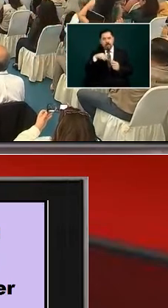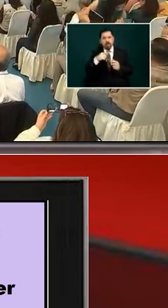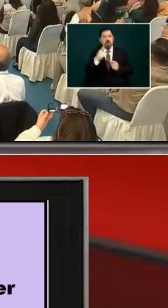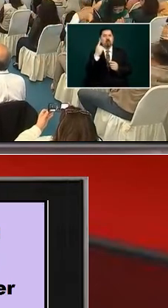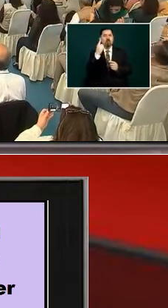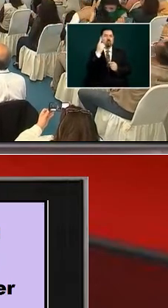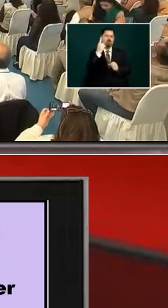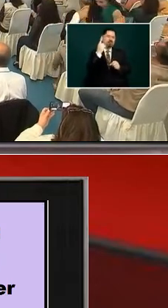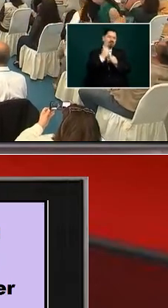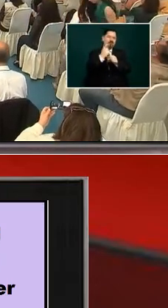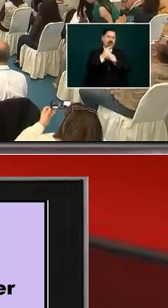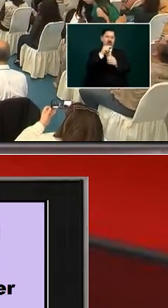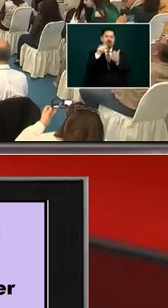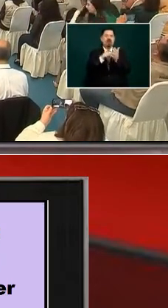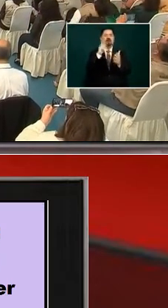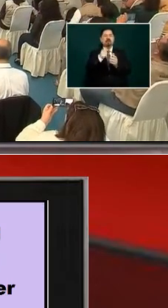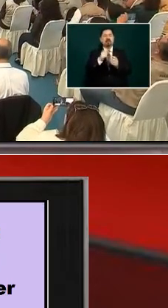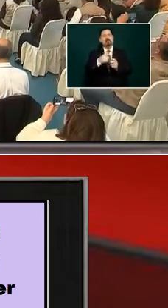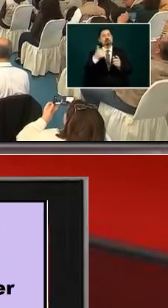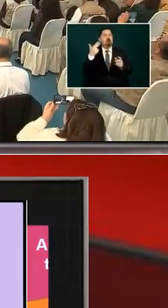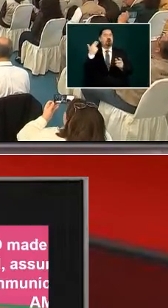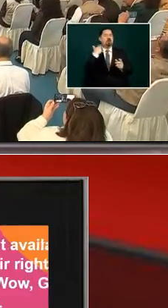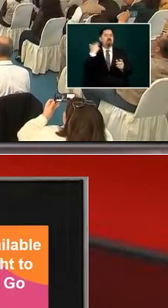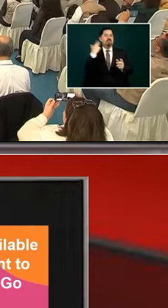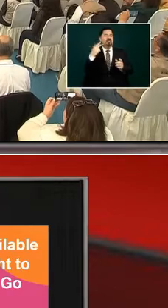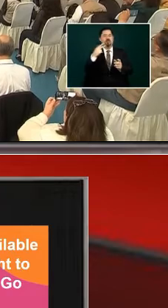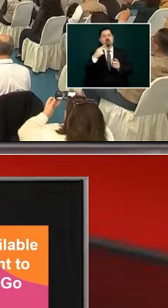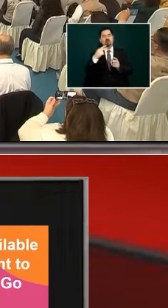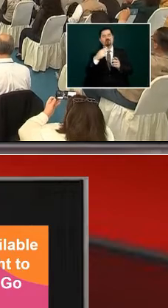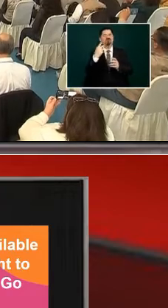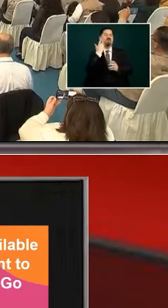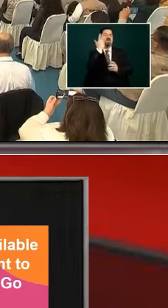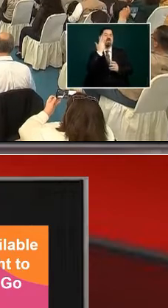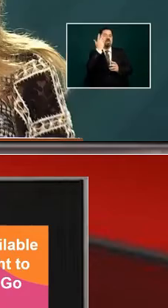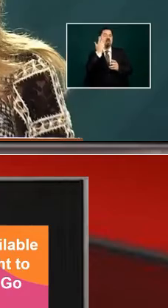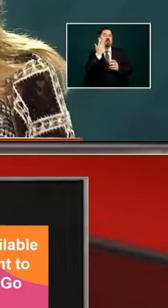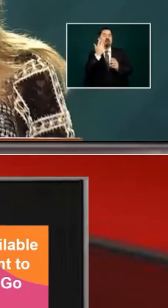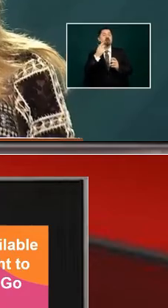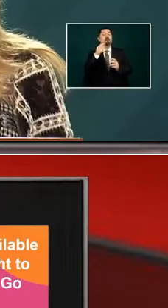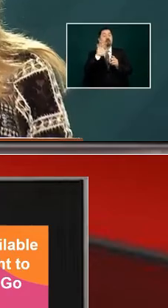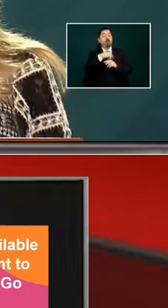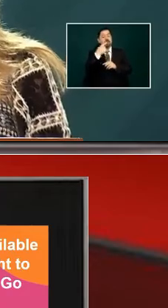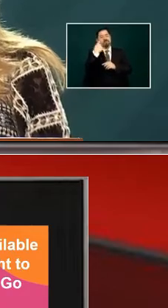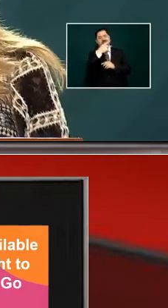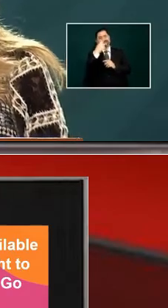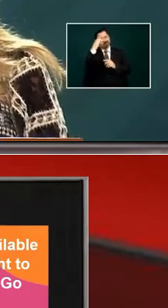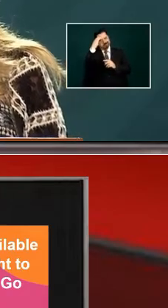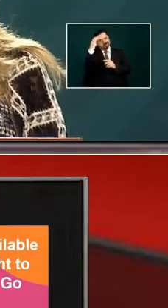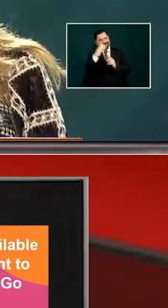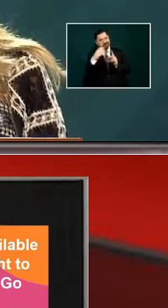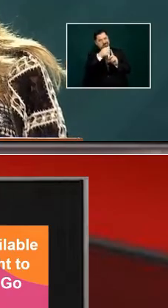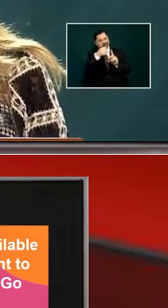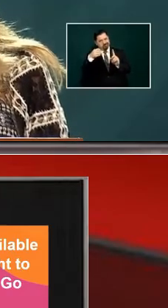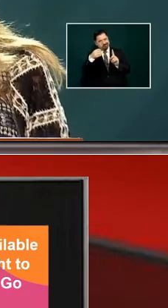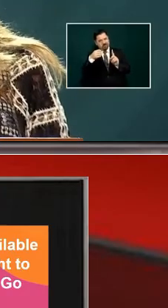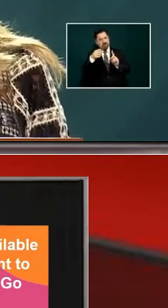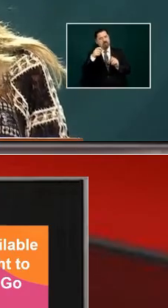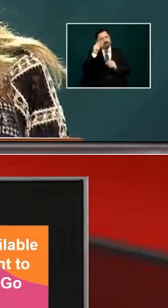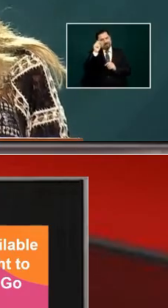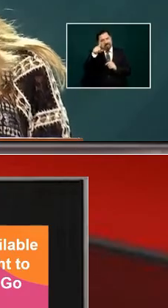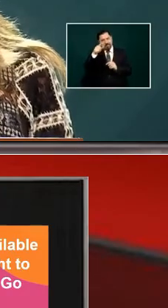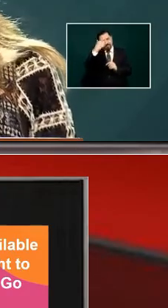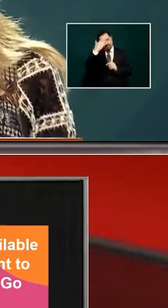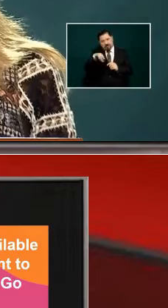where we do have it's a high impact of homicide due to organized crime in